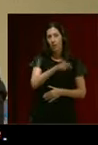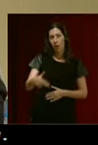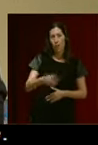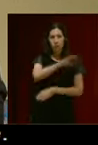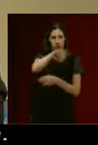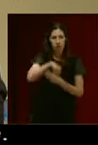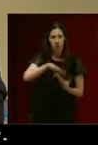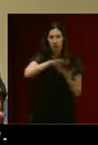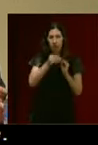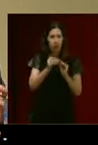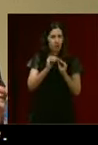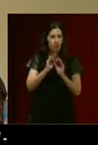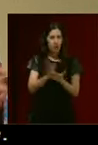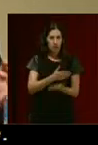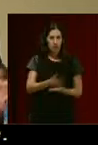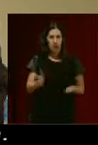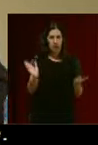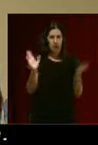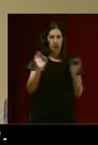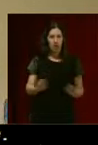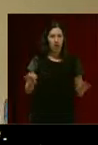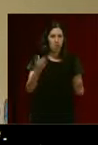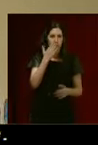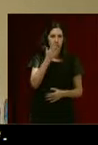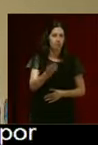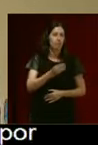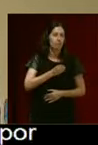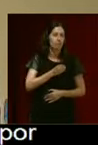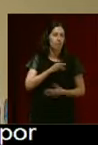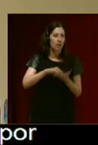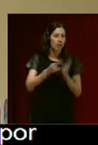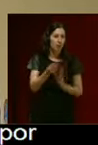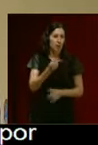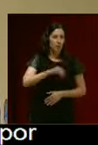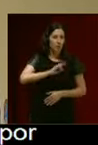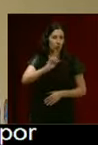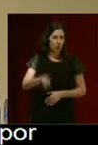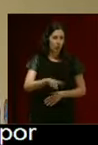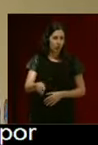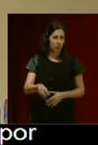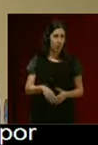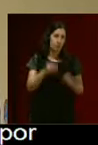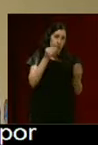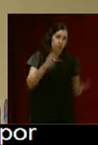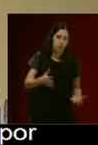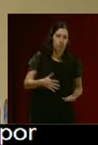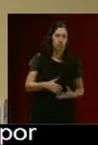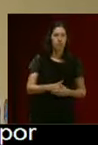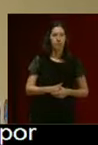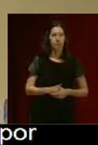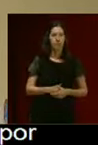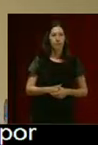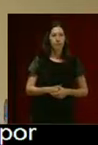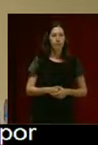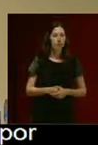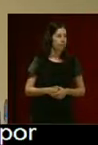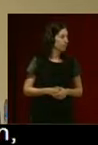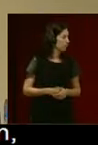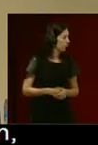These type of tools might cost you 25,000 to 30,000 euros with no